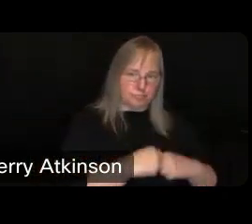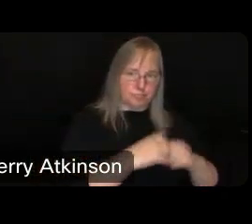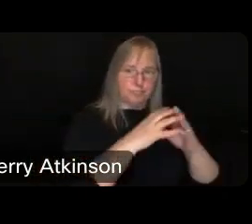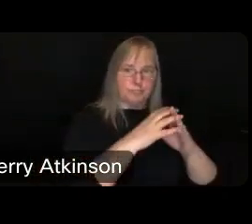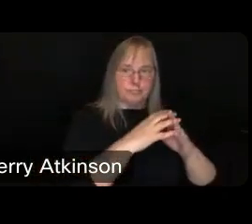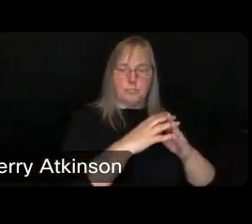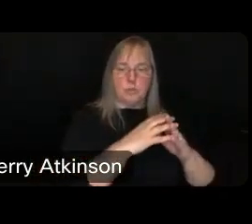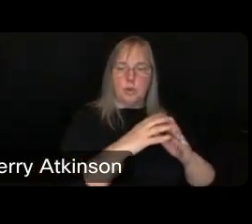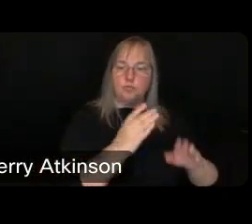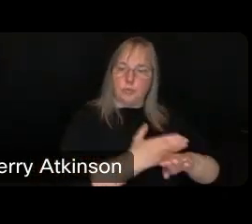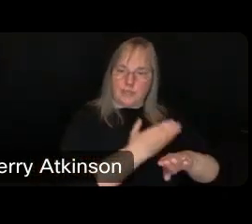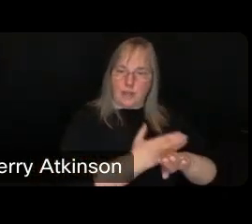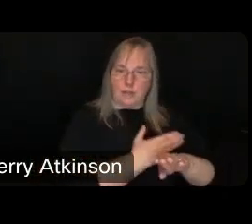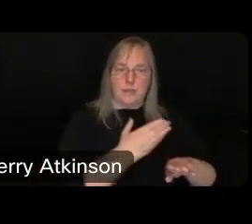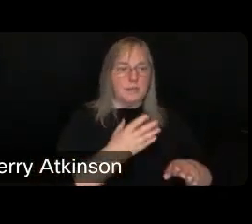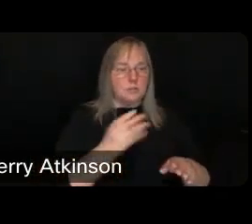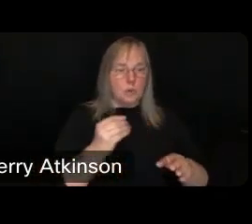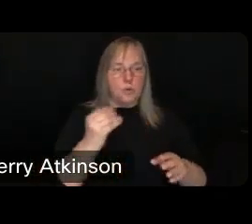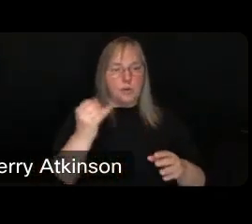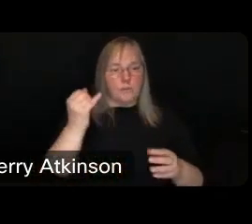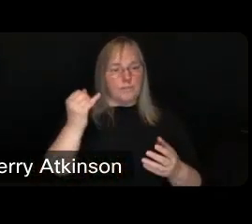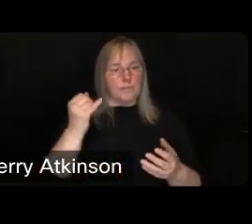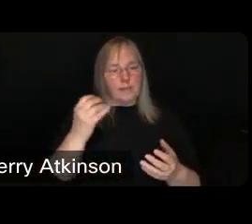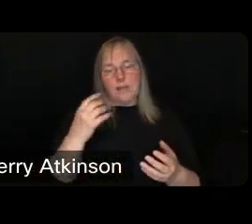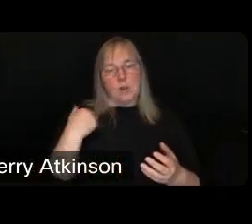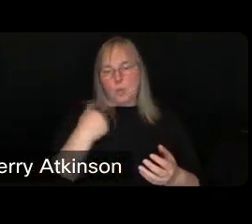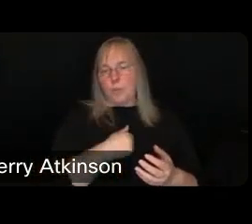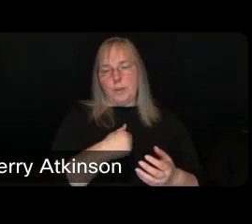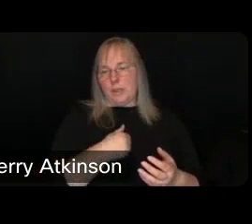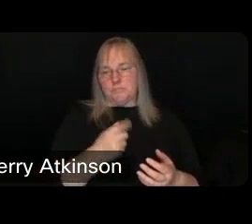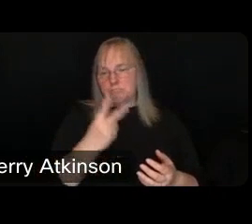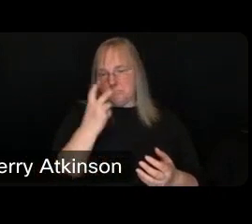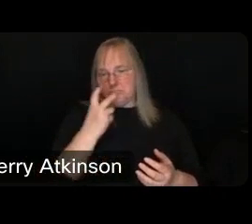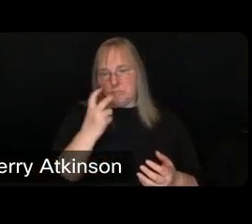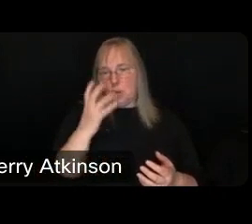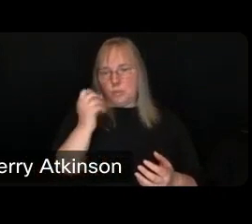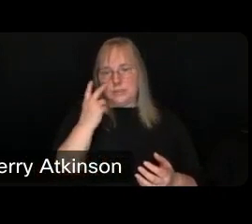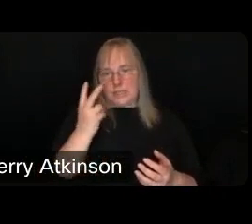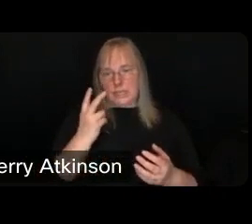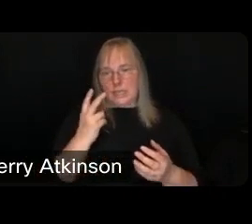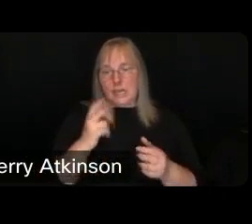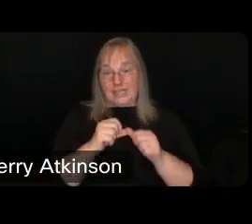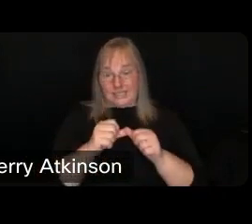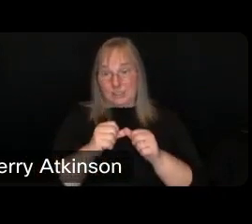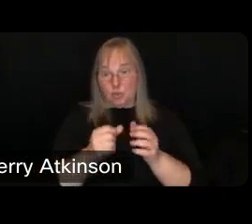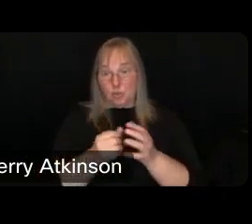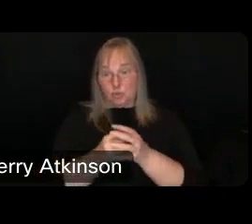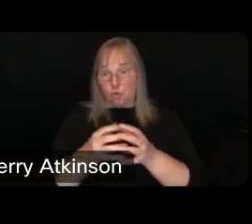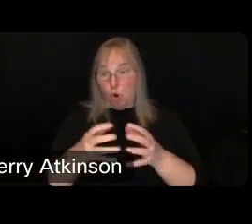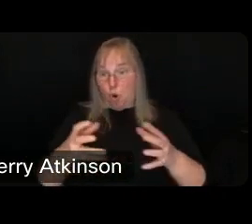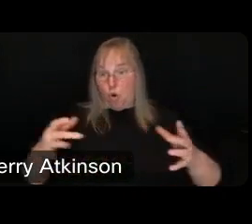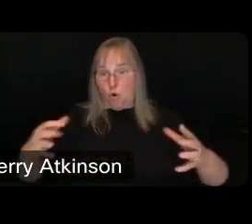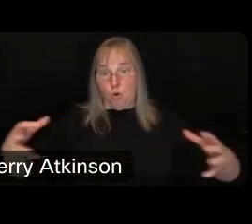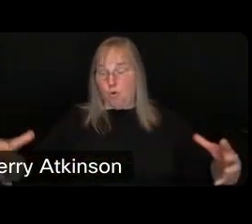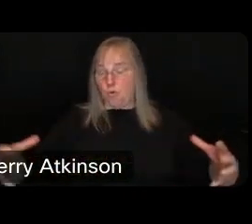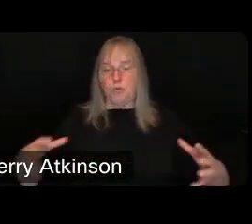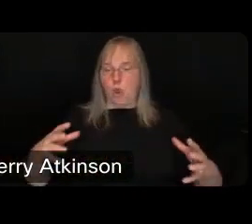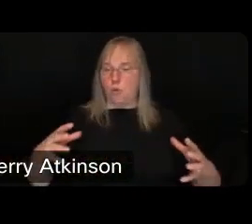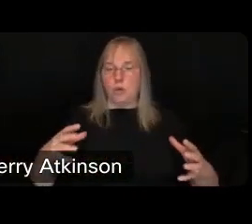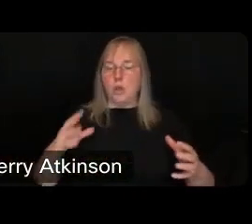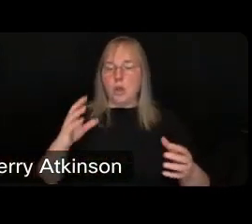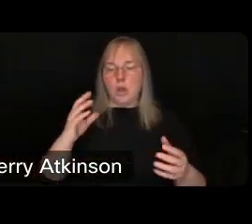not likely to see a continued growth of the new development. It's probably just more mitigate